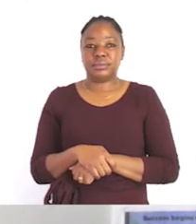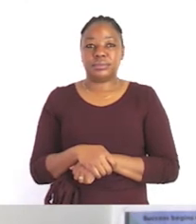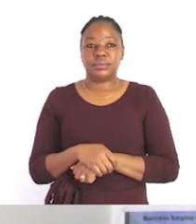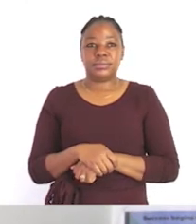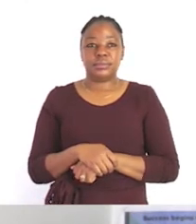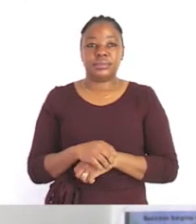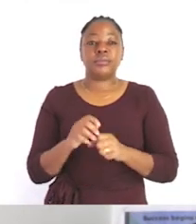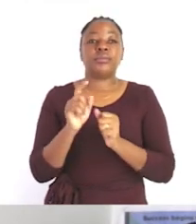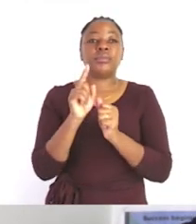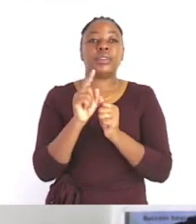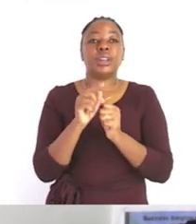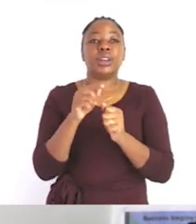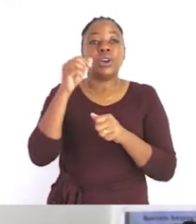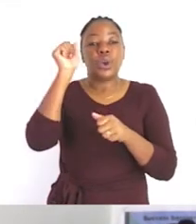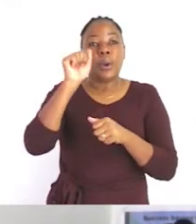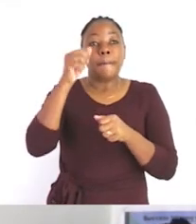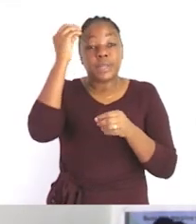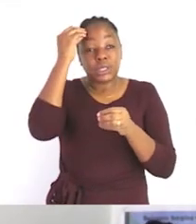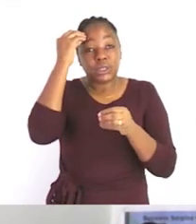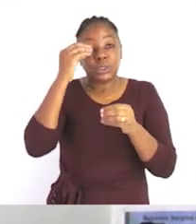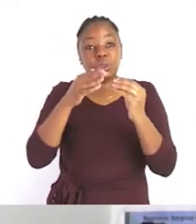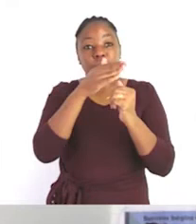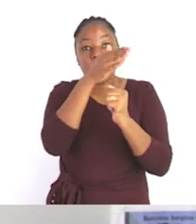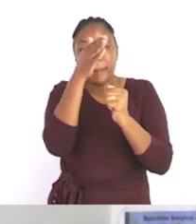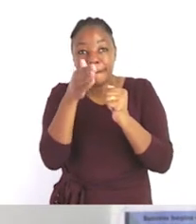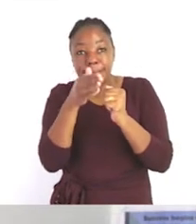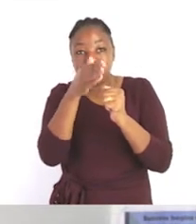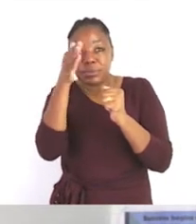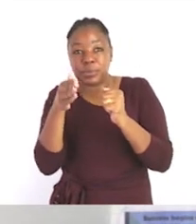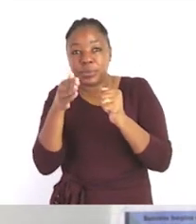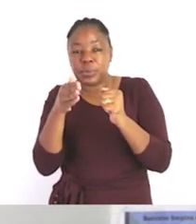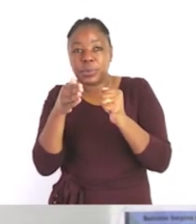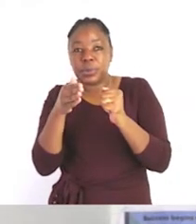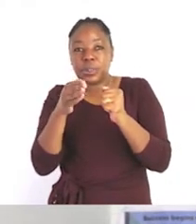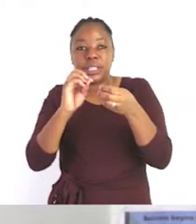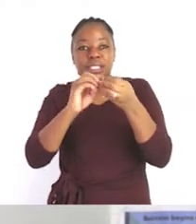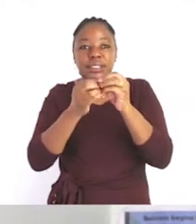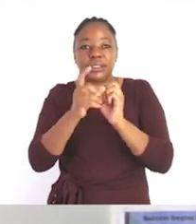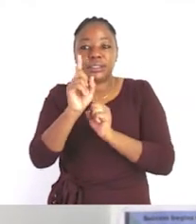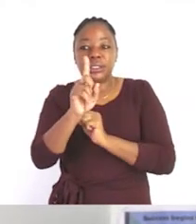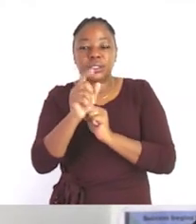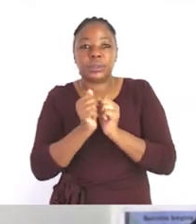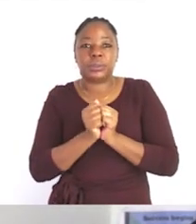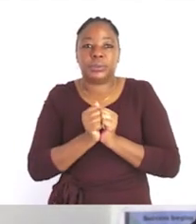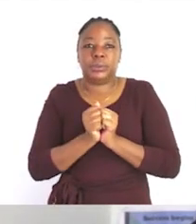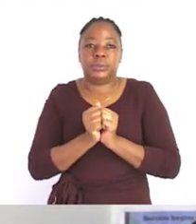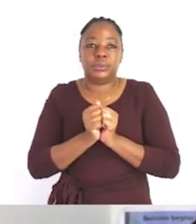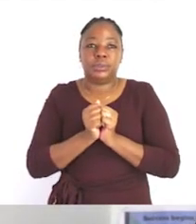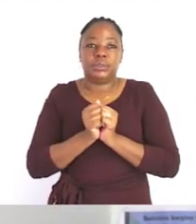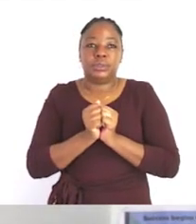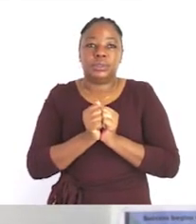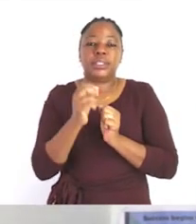what numbers are in between, like what we did here. We know that there was one number here, and then there